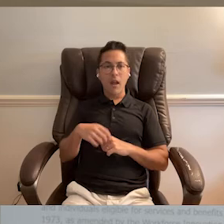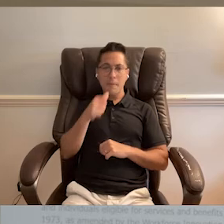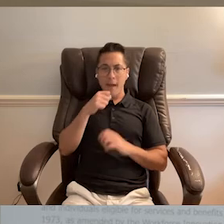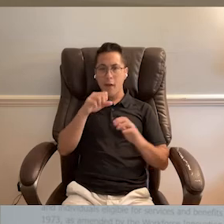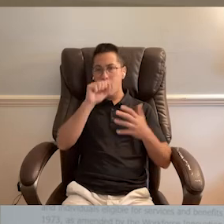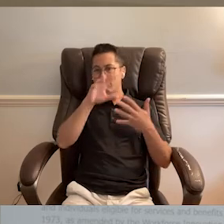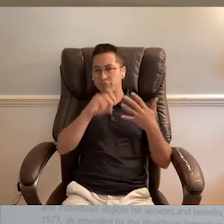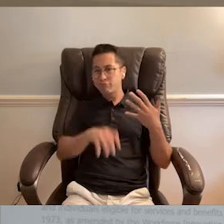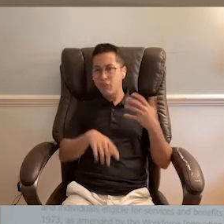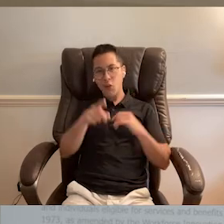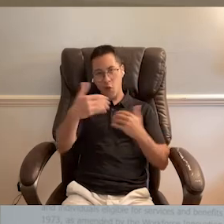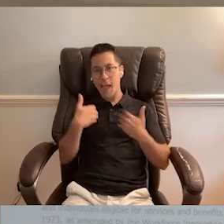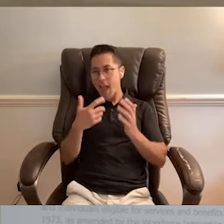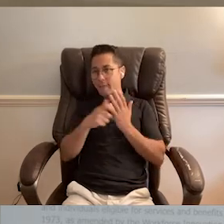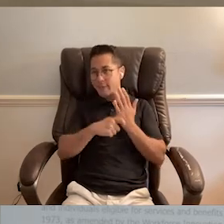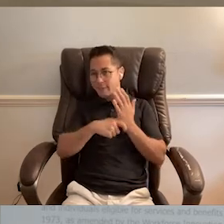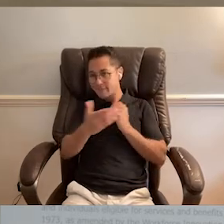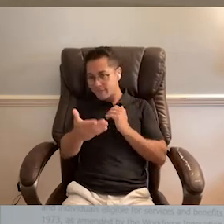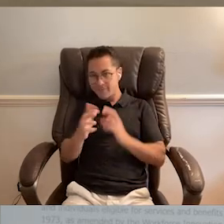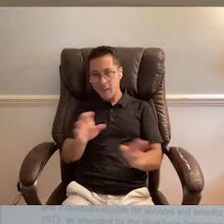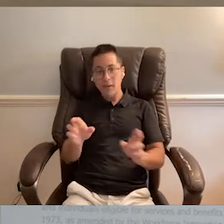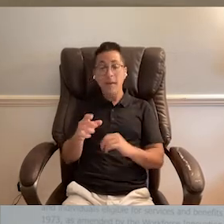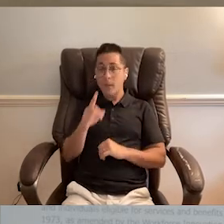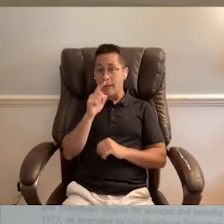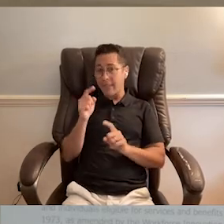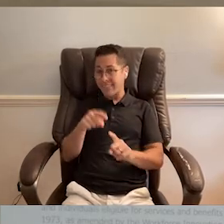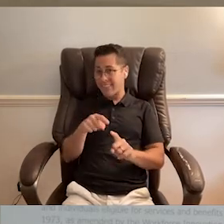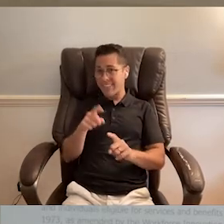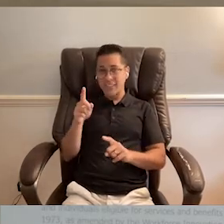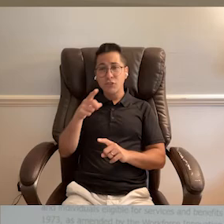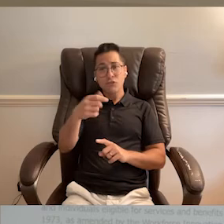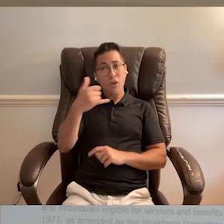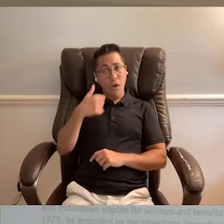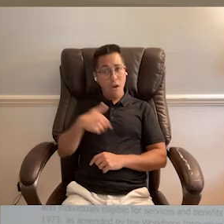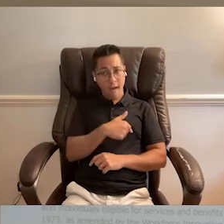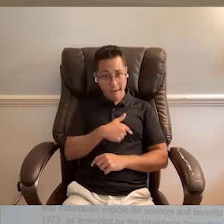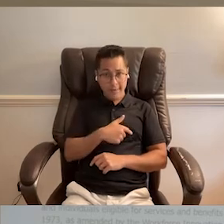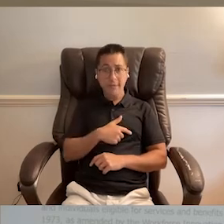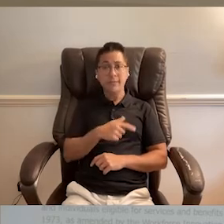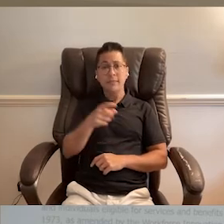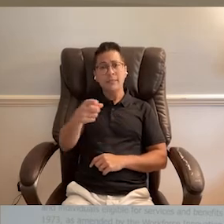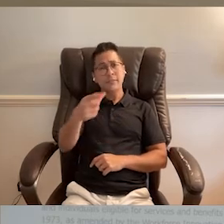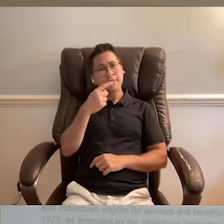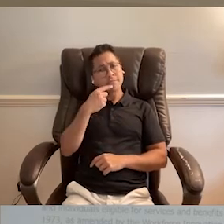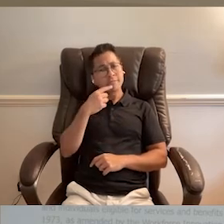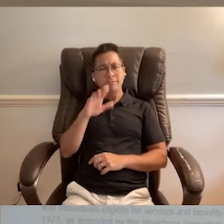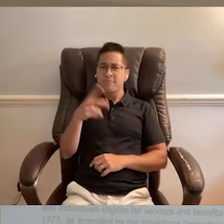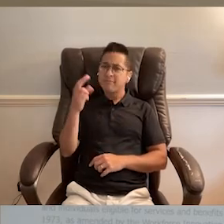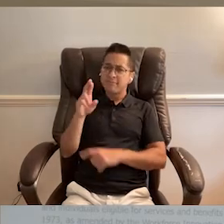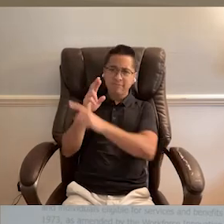your handout, but basically this is where you call us and you say, VR has denied my